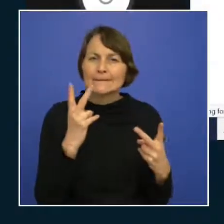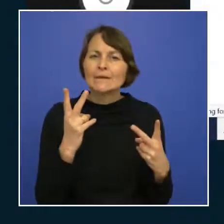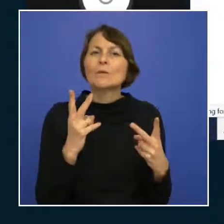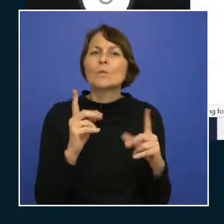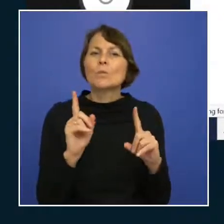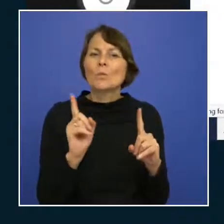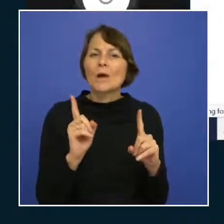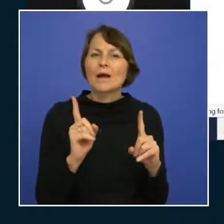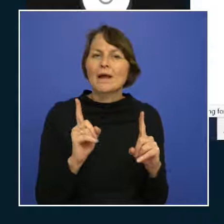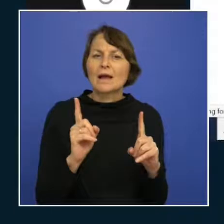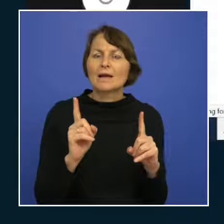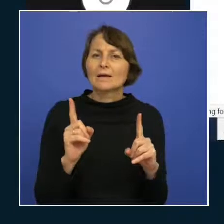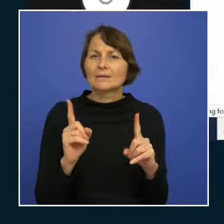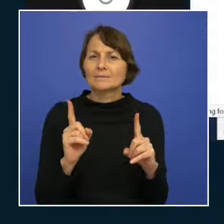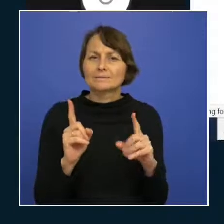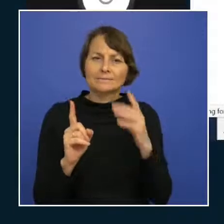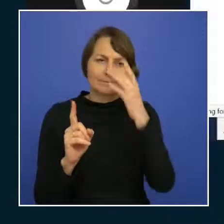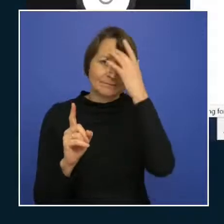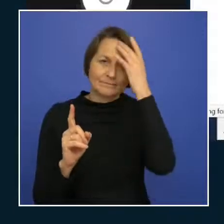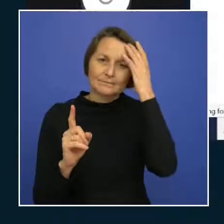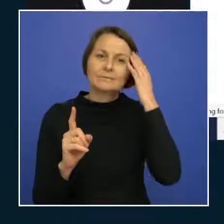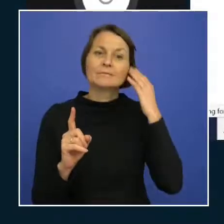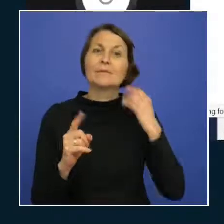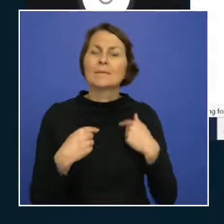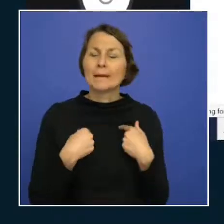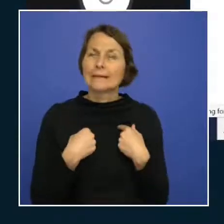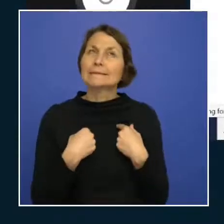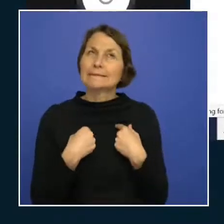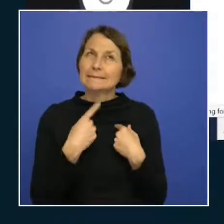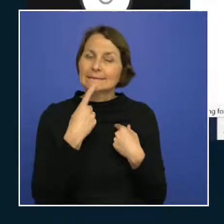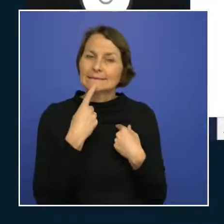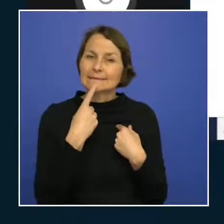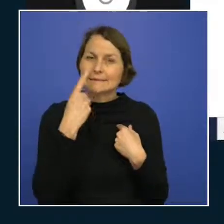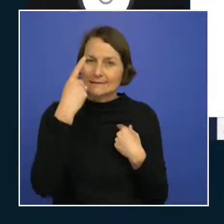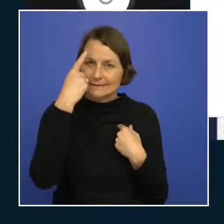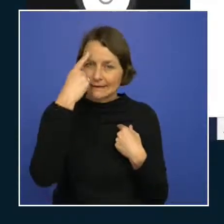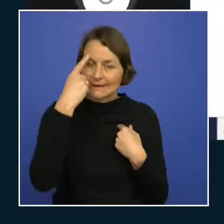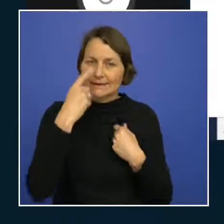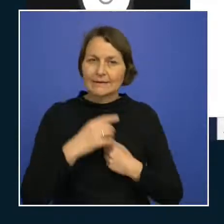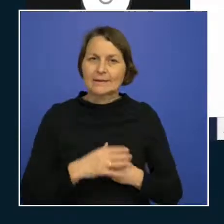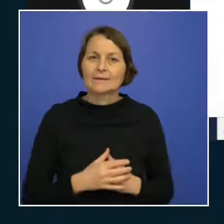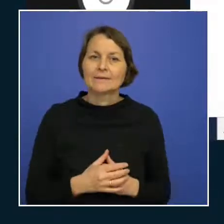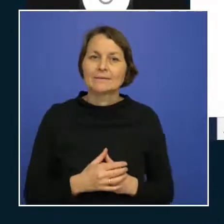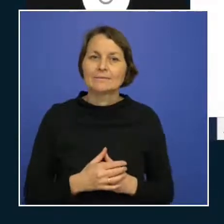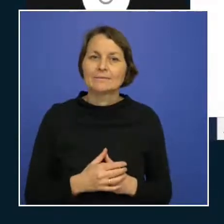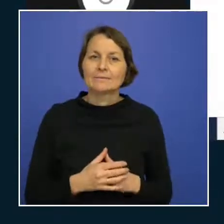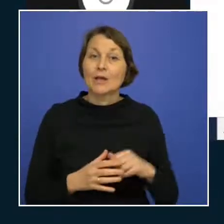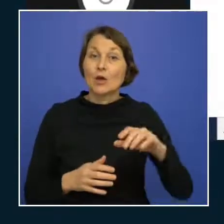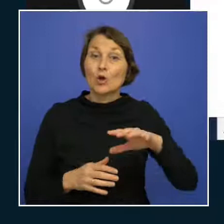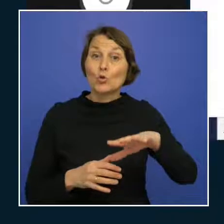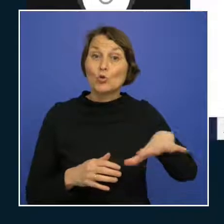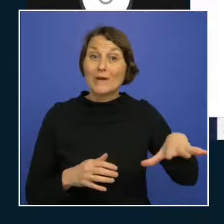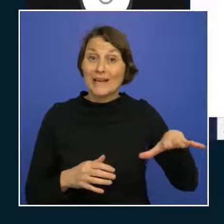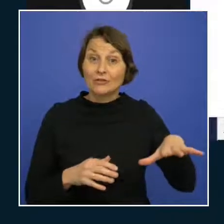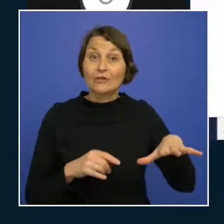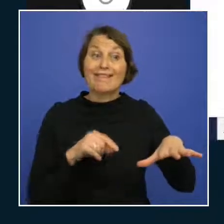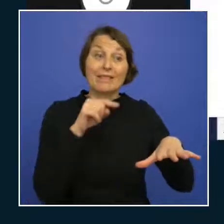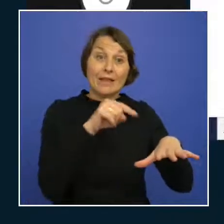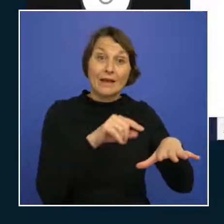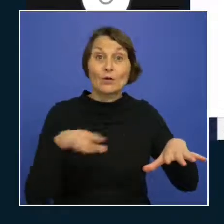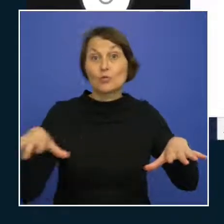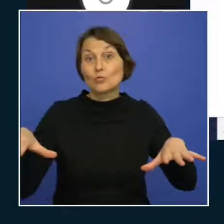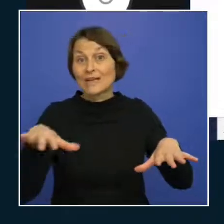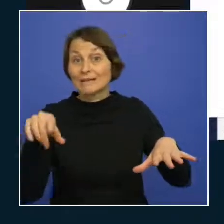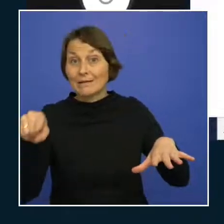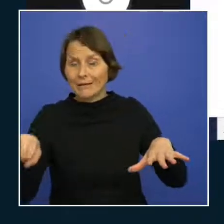a question that we all had to, ask ourselves. And depending on the region that you choose, could actually affect,